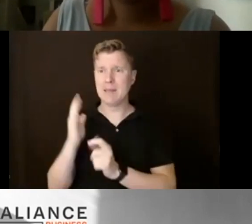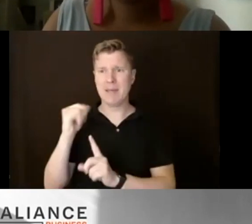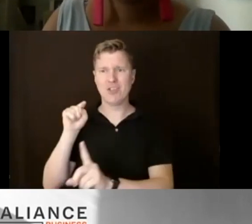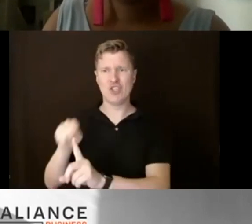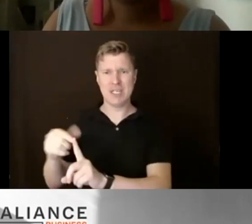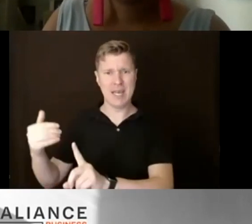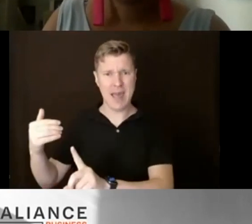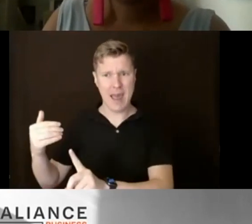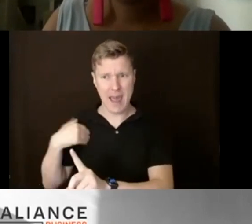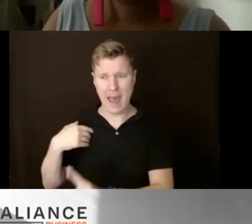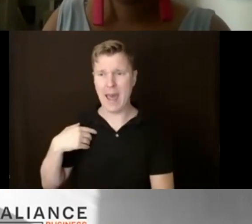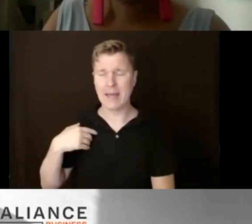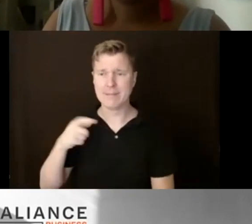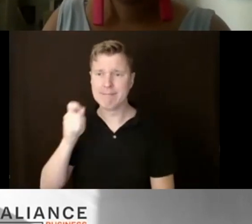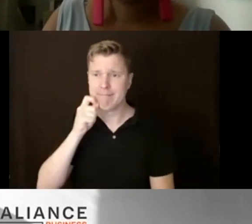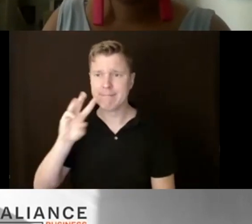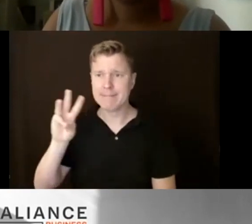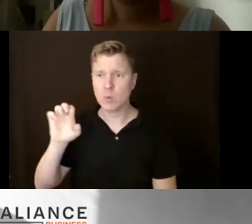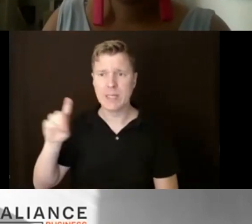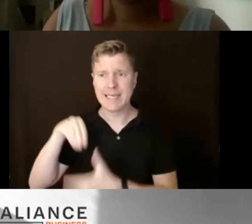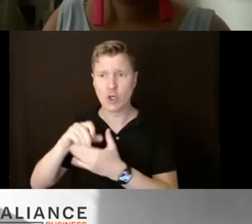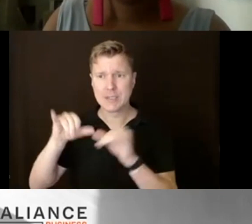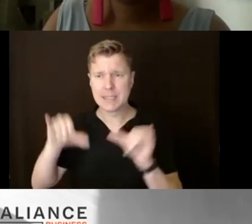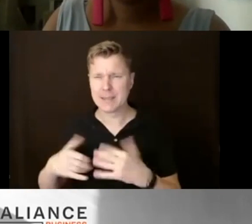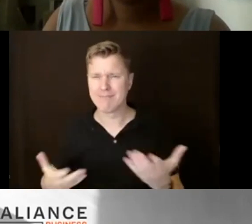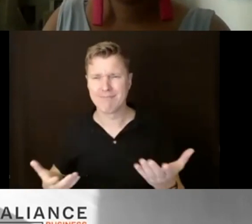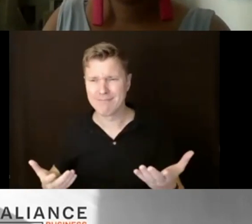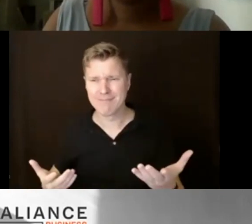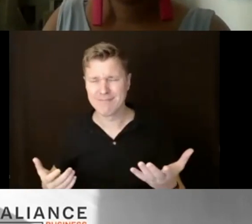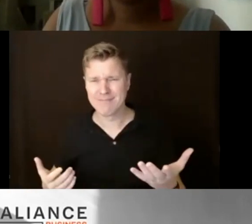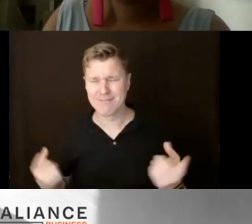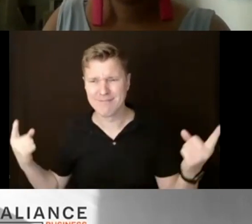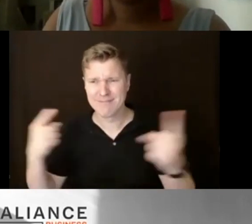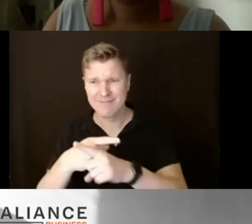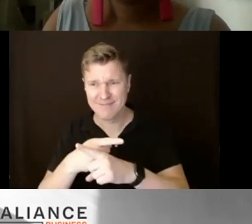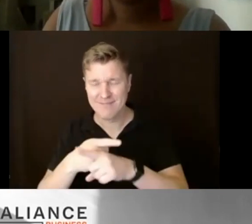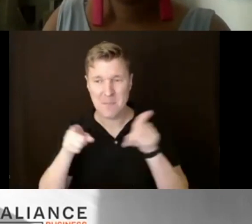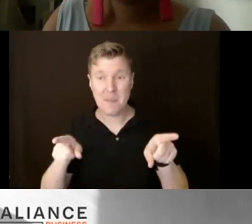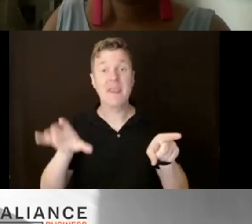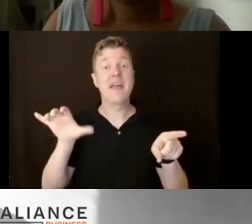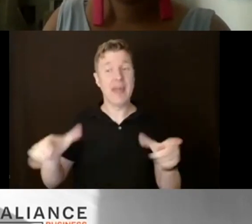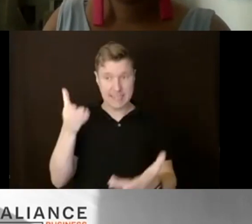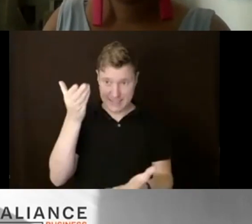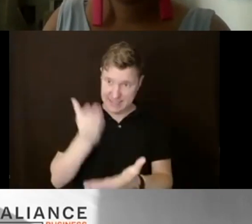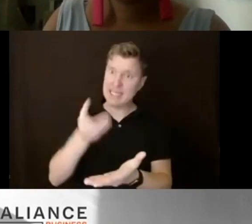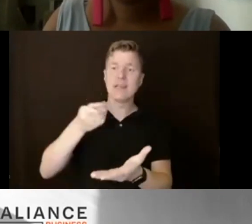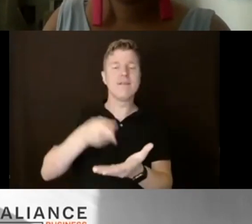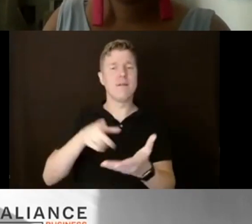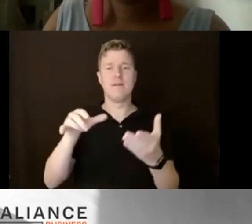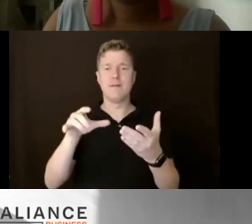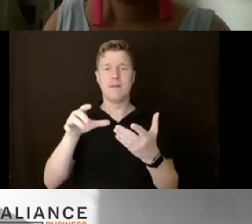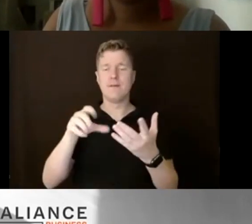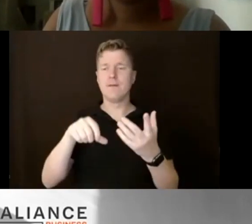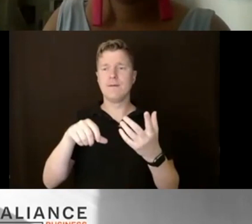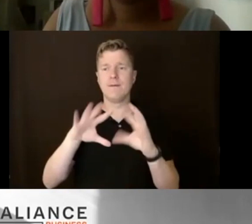weed in her system. And so I think that is really indicative of what our society values, and that